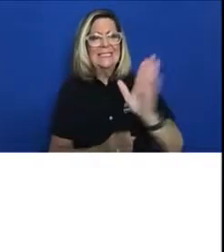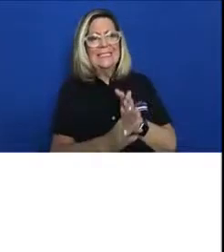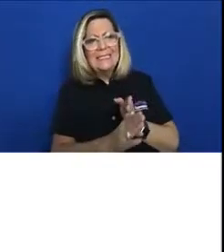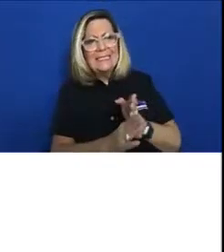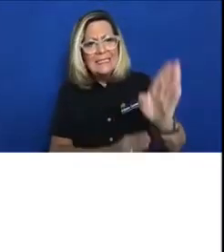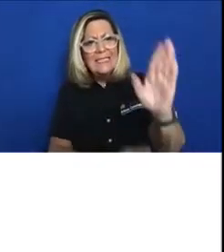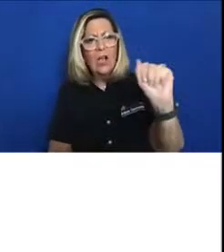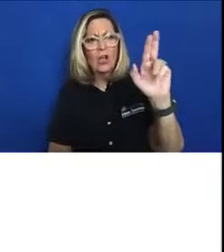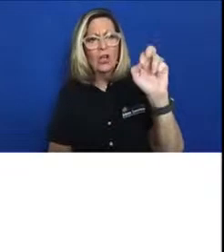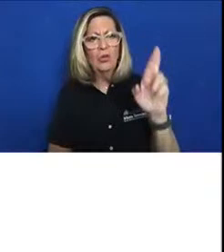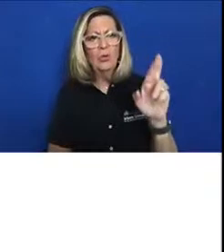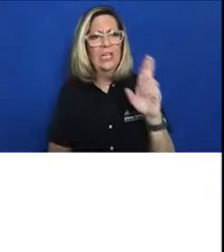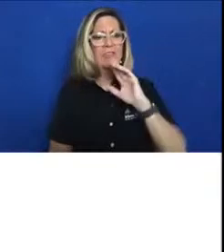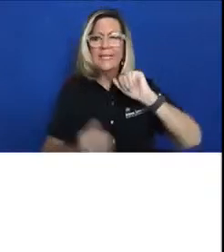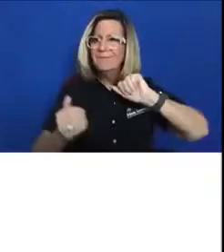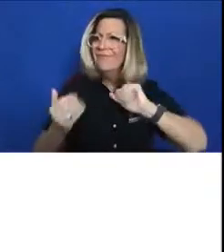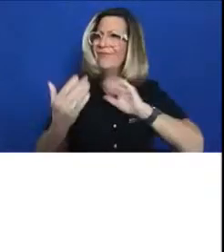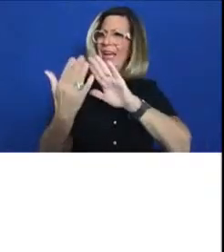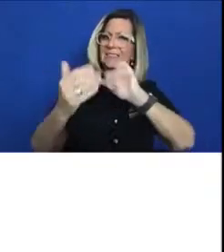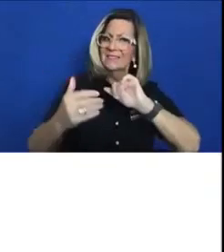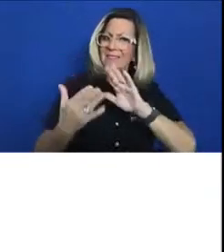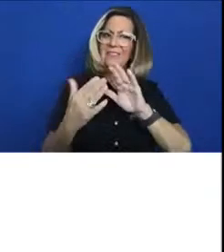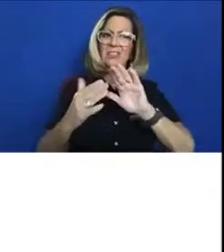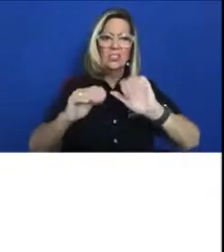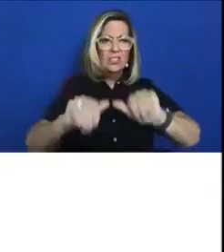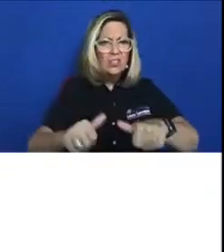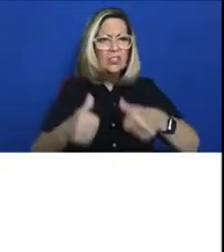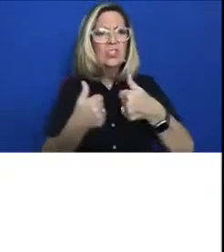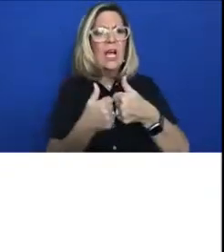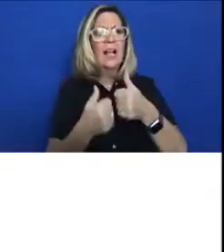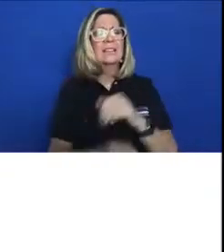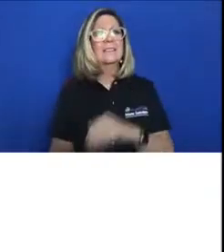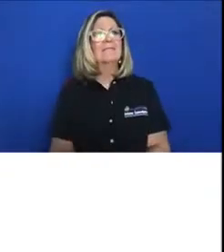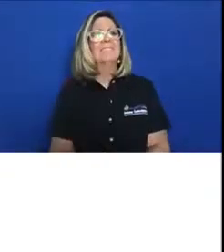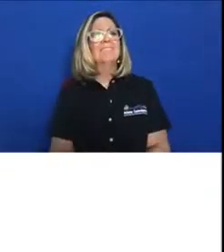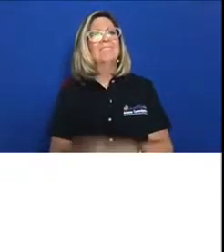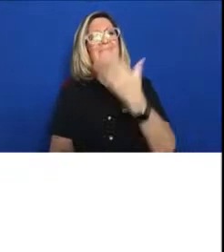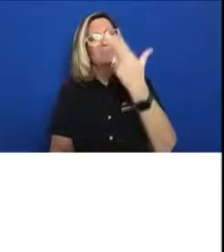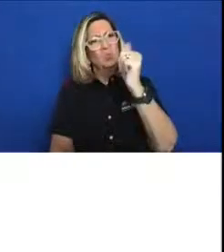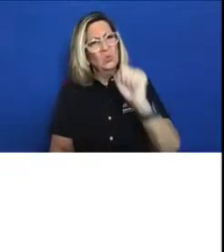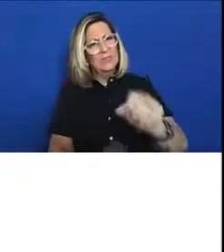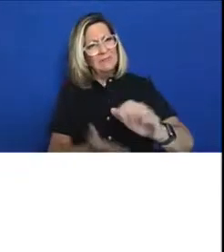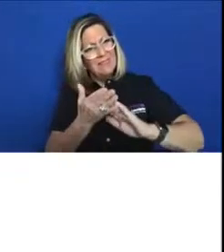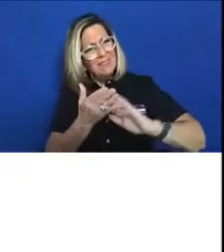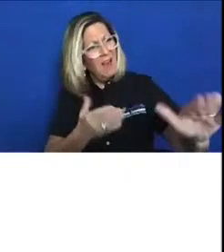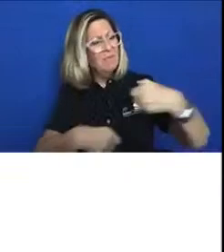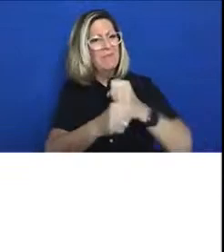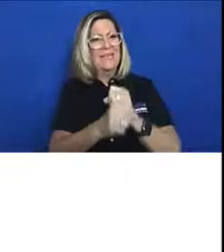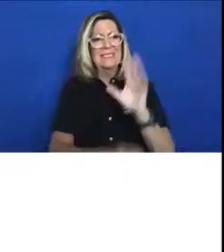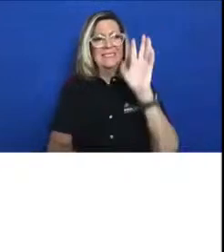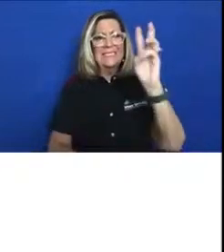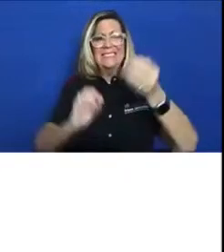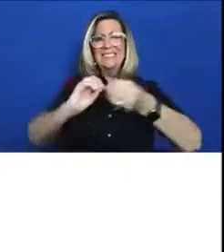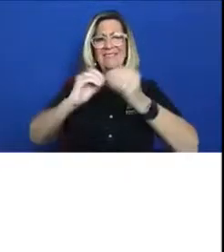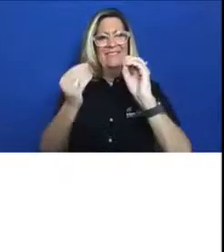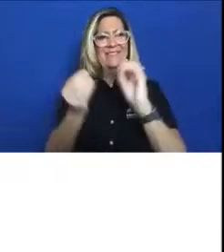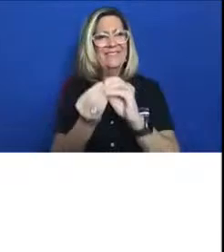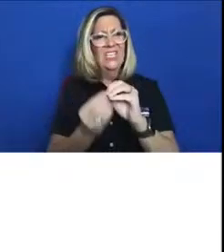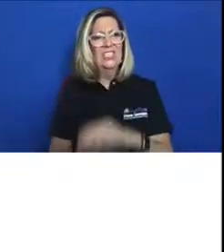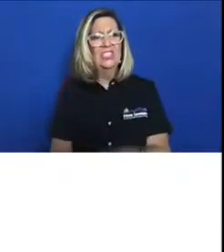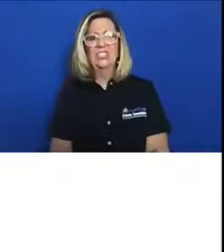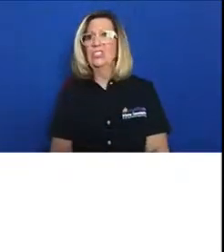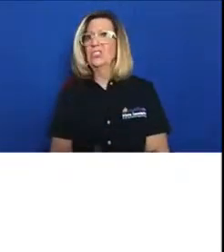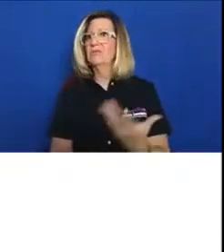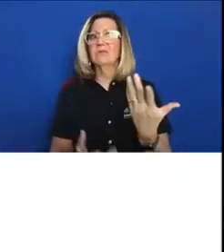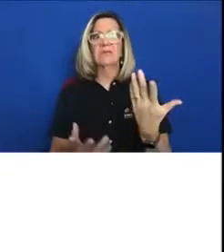Curtis has a lot of years of experience throughout his career and has faced many challenges. He's been